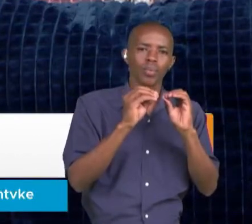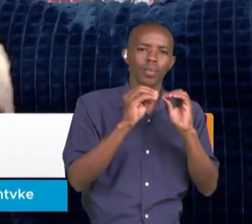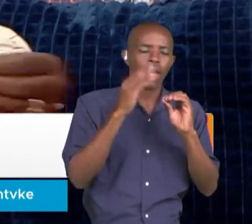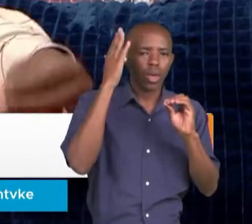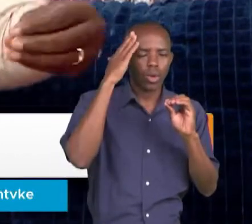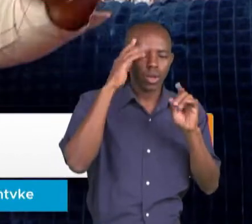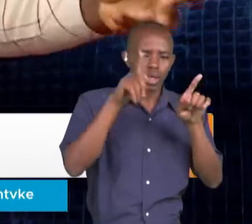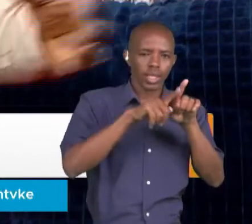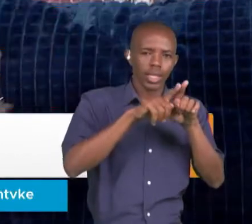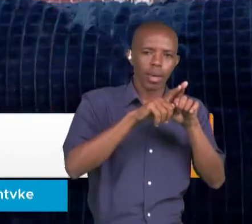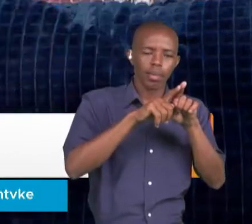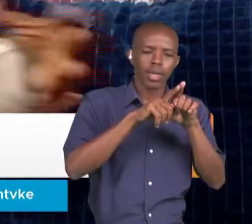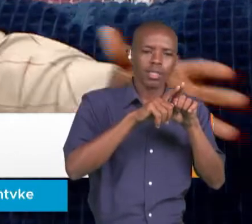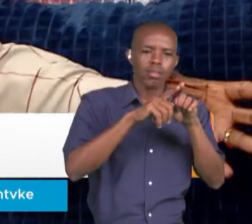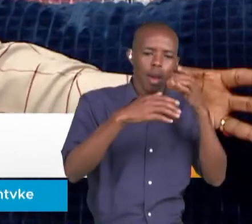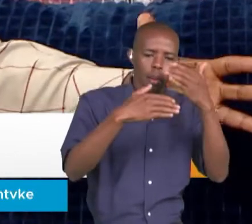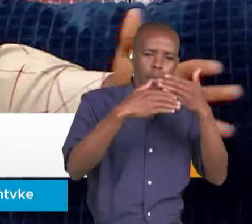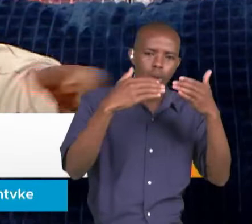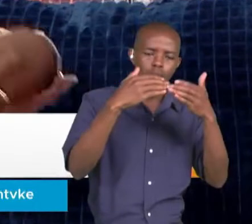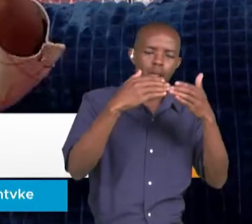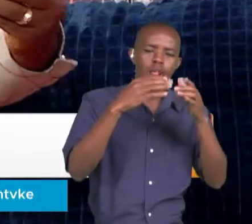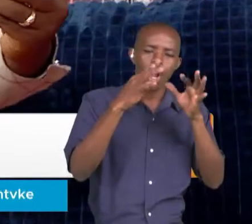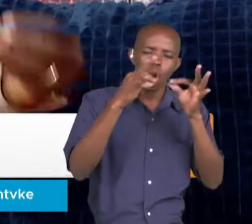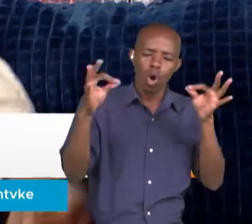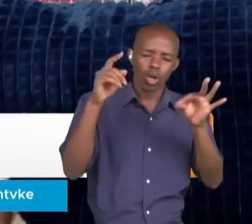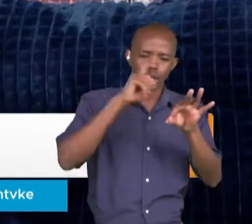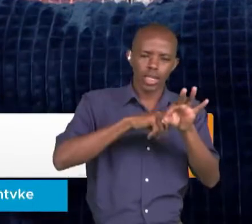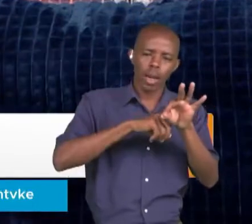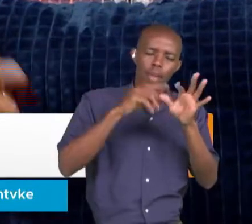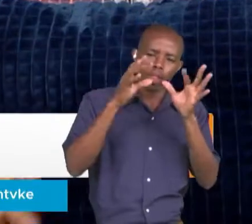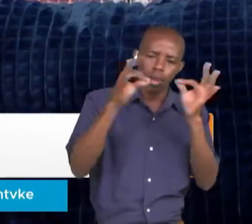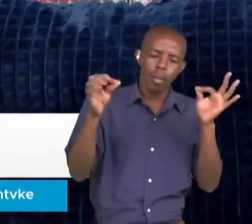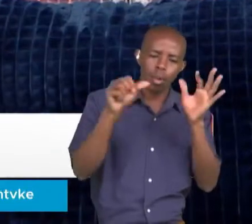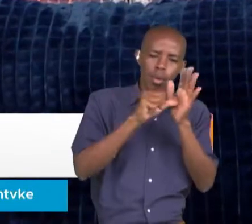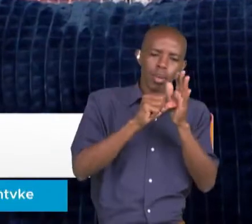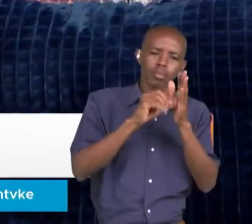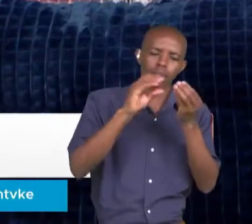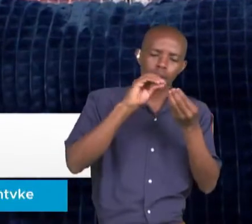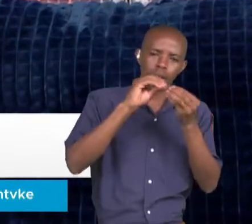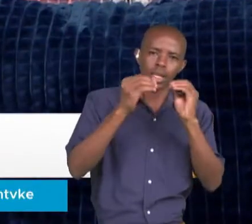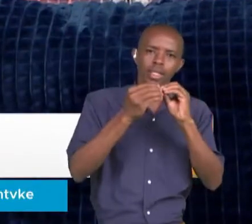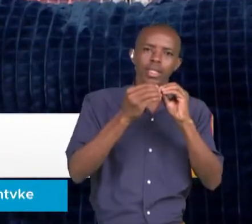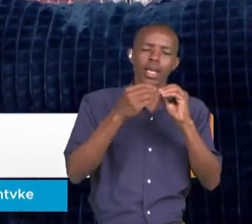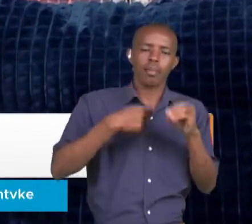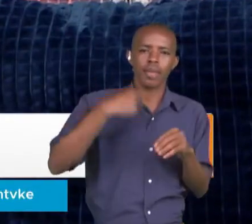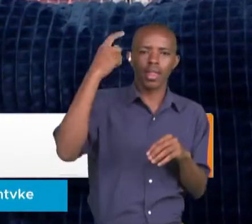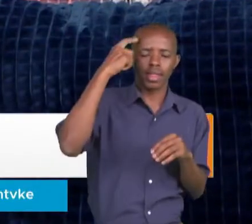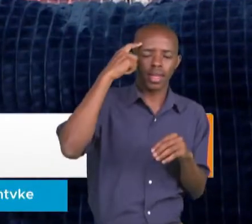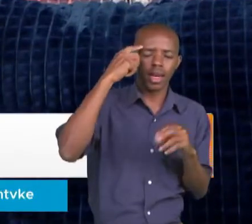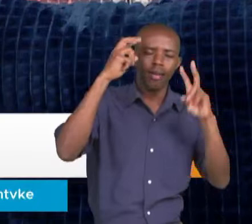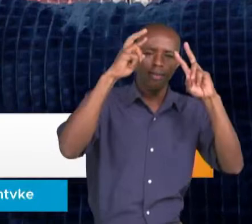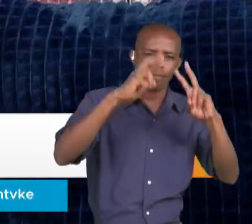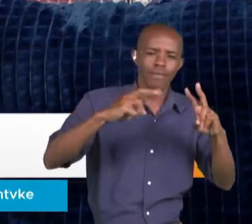and also you don't build gaps, because the longer the period, the more gaps you create and thereabout. And I think there has to be a